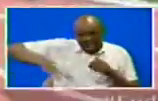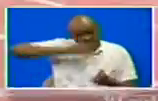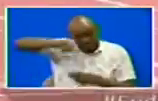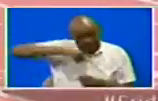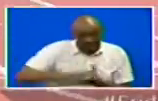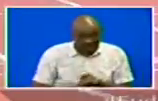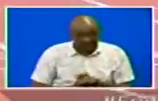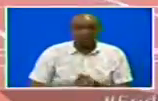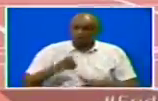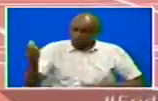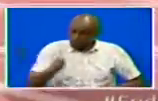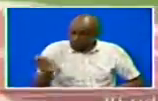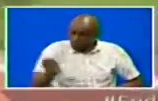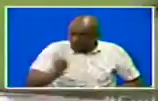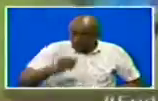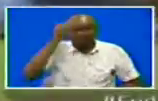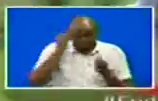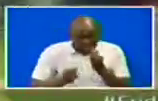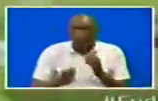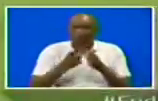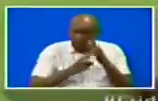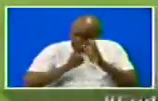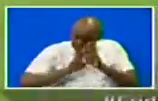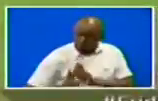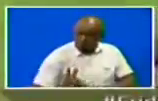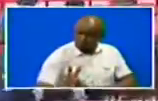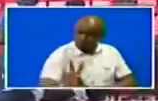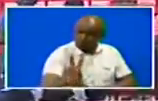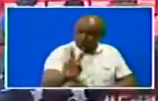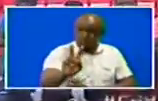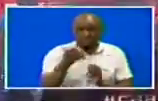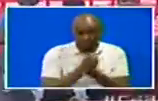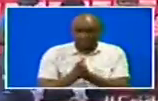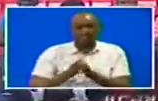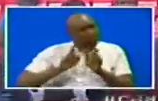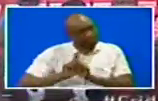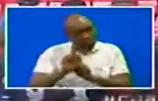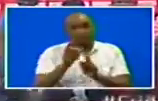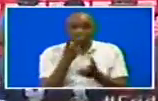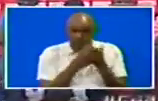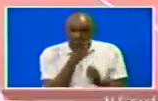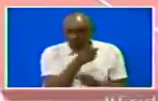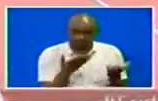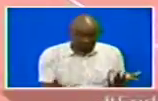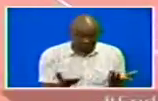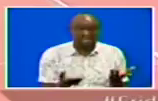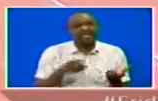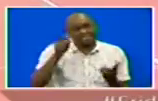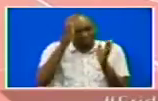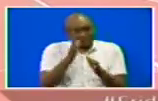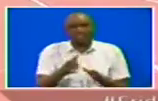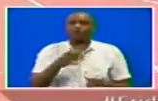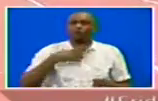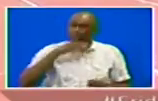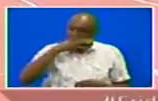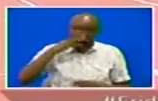The bell hiver, Kangogo and Longosiwa broke away from the rest as Kangogo, who is fresh from winning road races in Switzerland and Paris, turned the temple